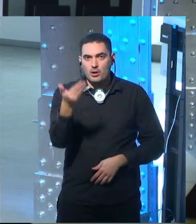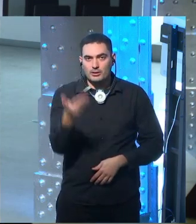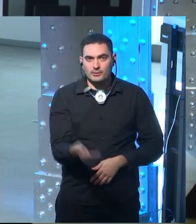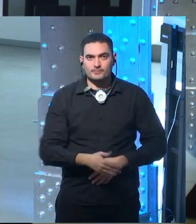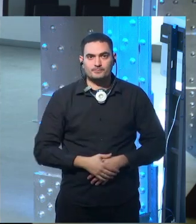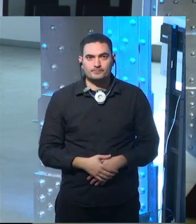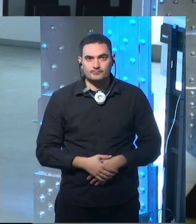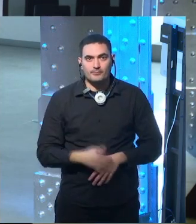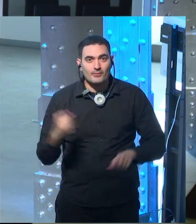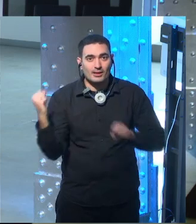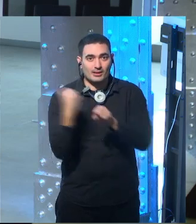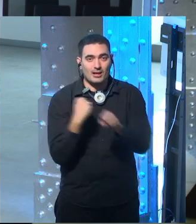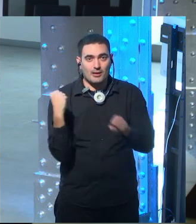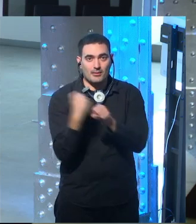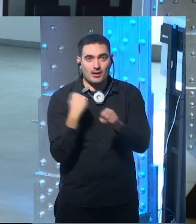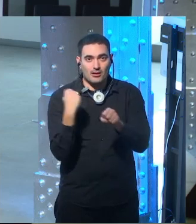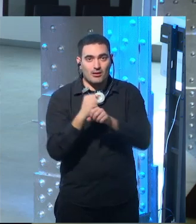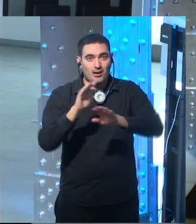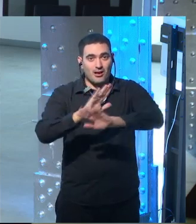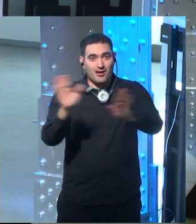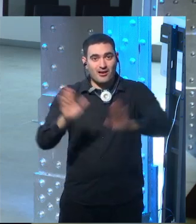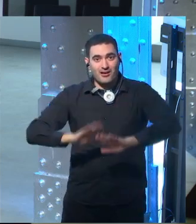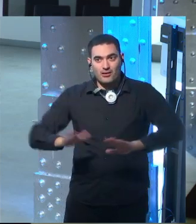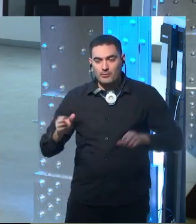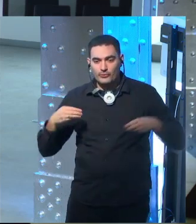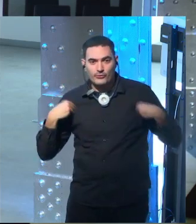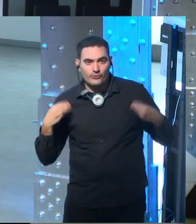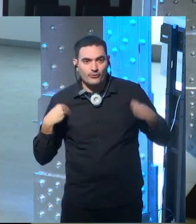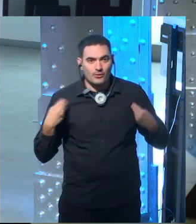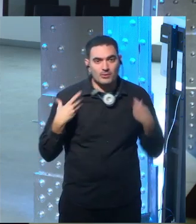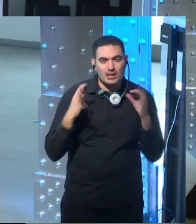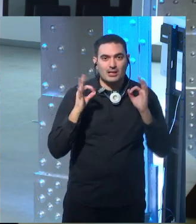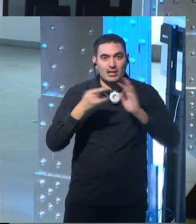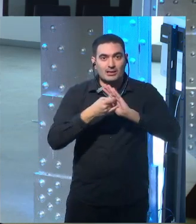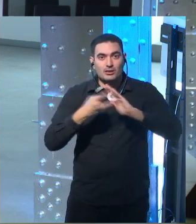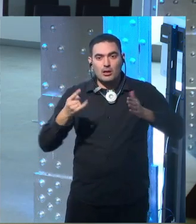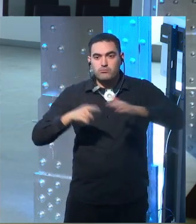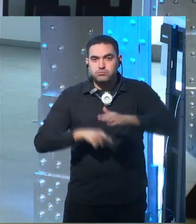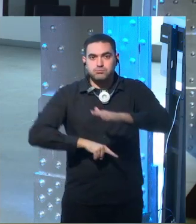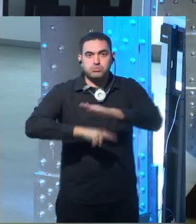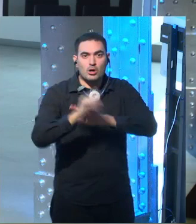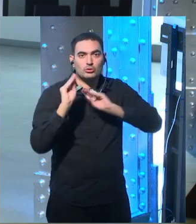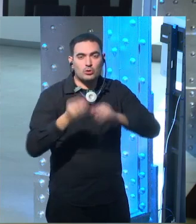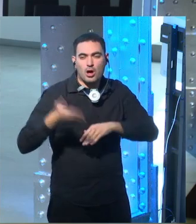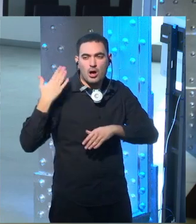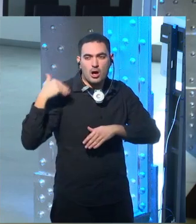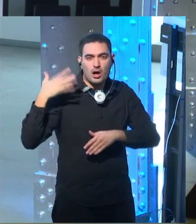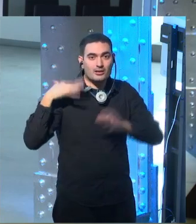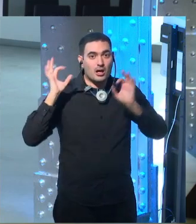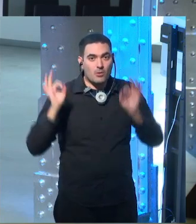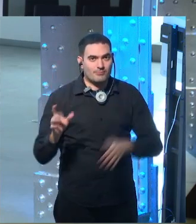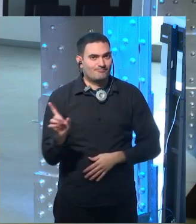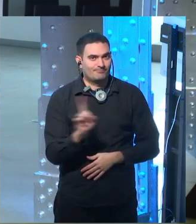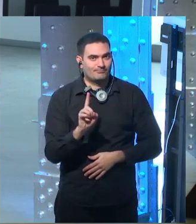benefiting from technological progress the way that it used to. Even before the days of